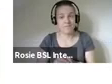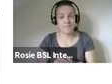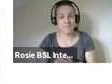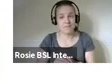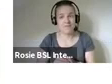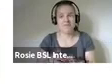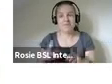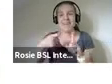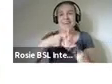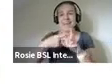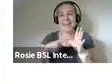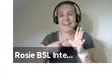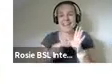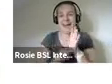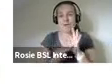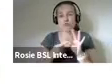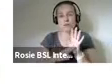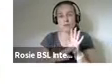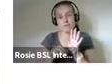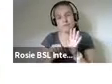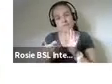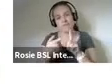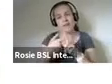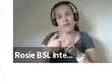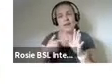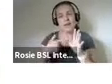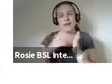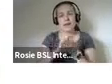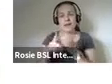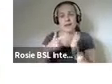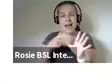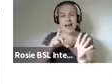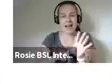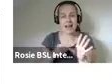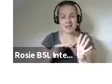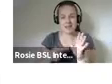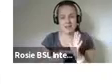is Karen Kayat. Sorry, excuse me.